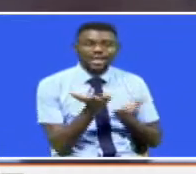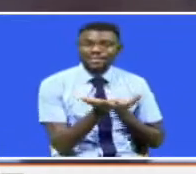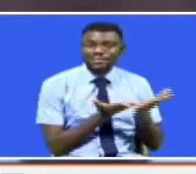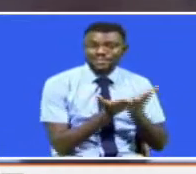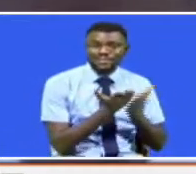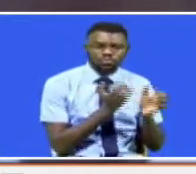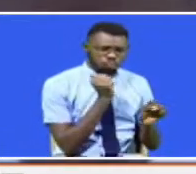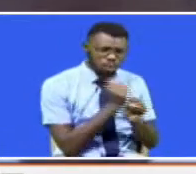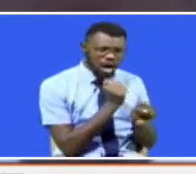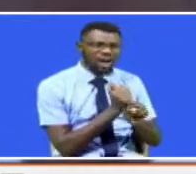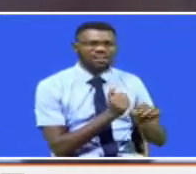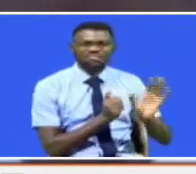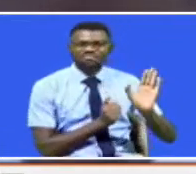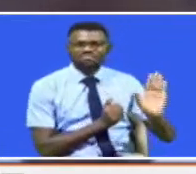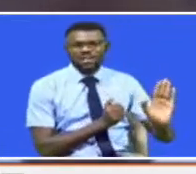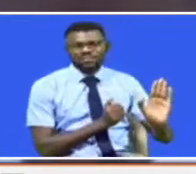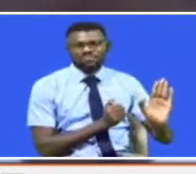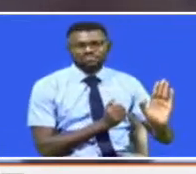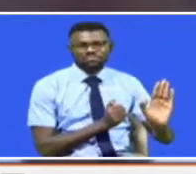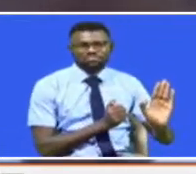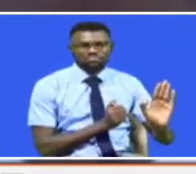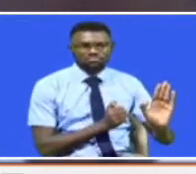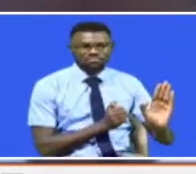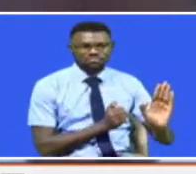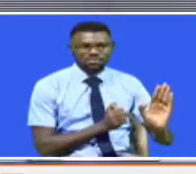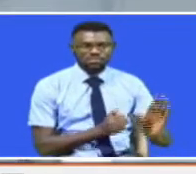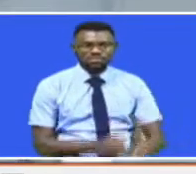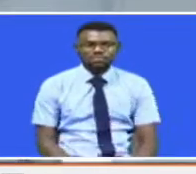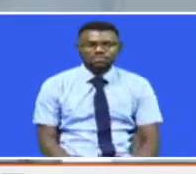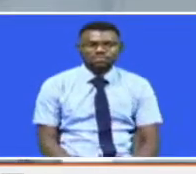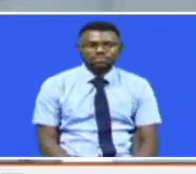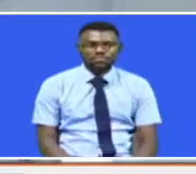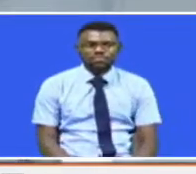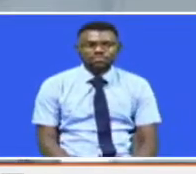ambayo amepewa.